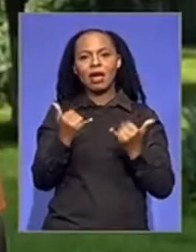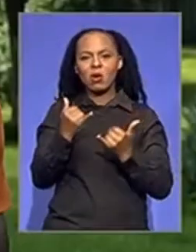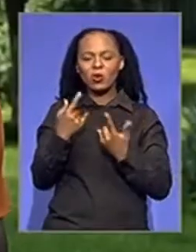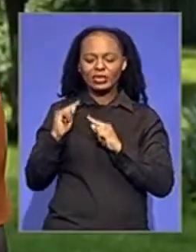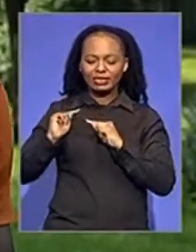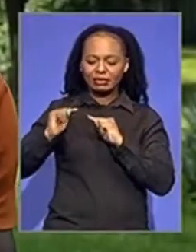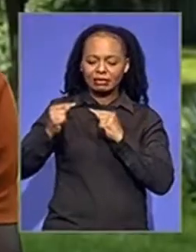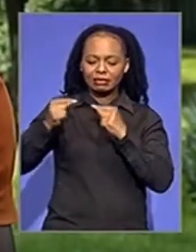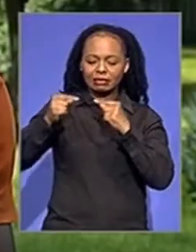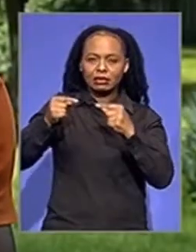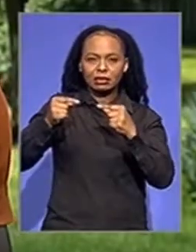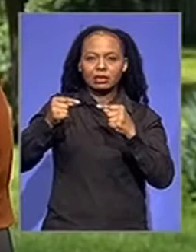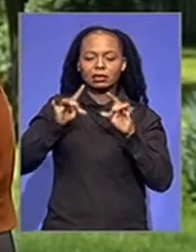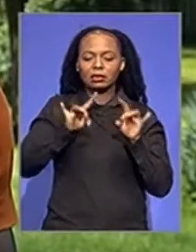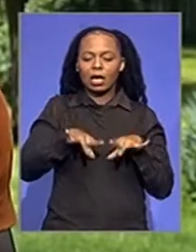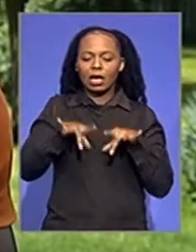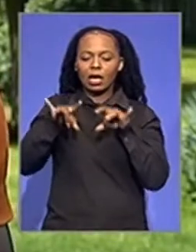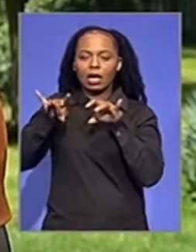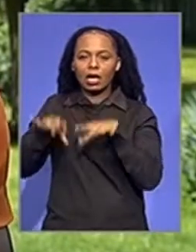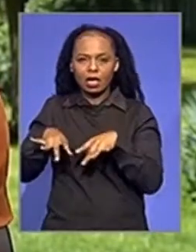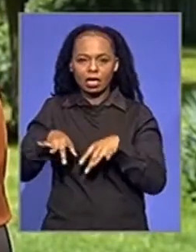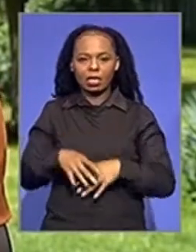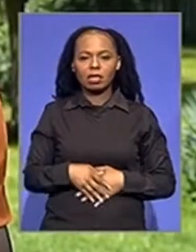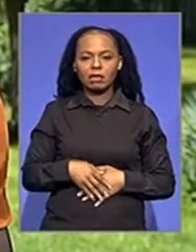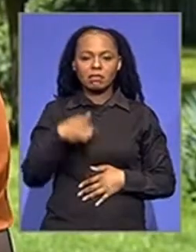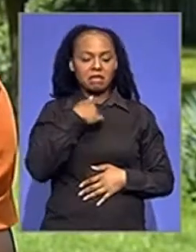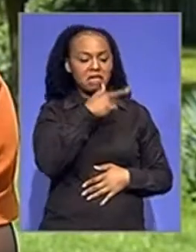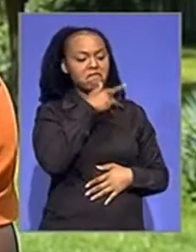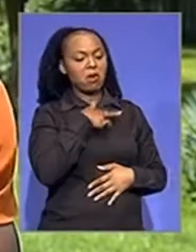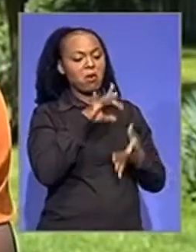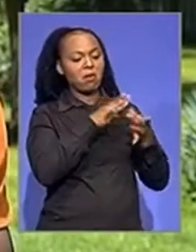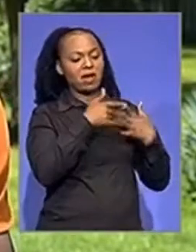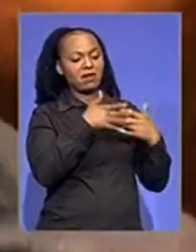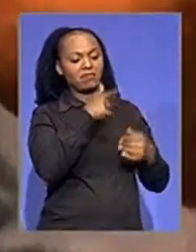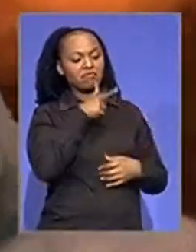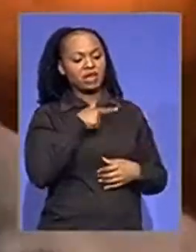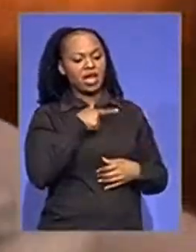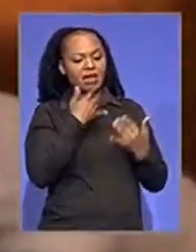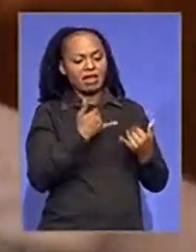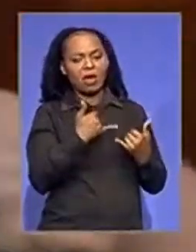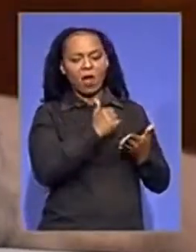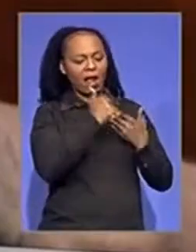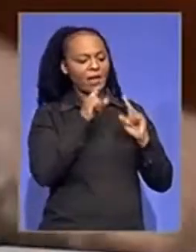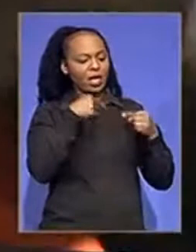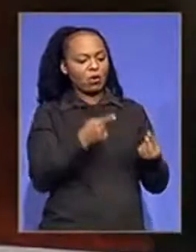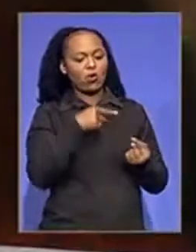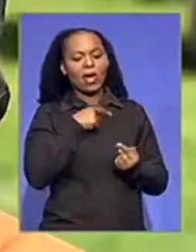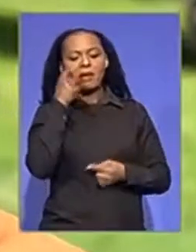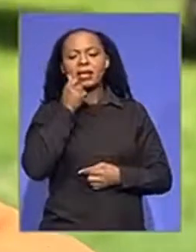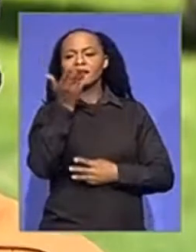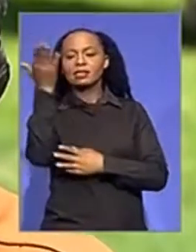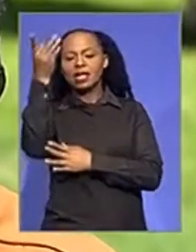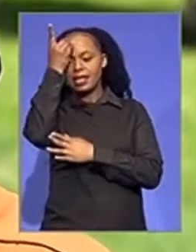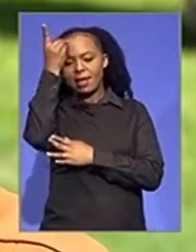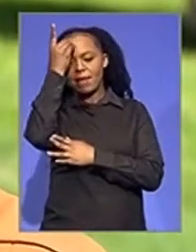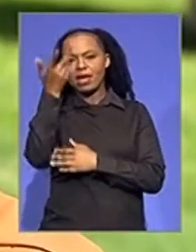The places that need to use ID, they're telling me that I'm diseased. They can't help me. Go tlhokofala ga Sethembisong Ndlovu yo mongwe ka